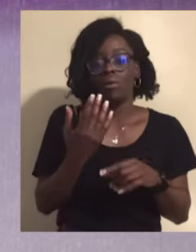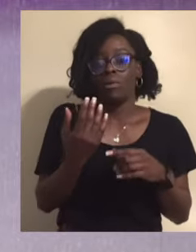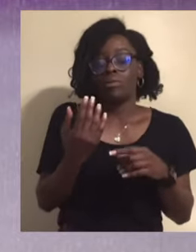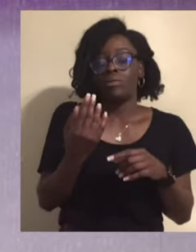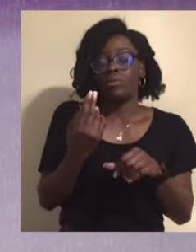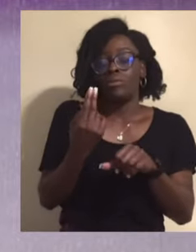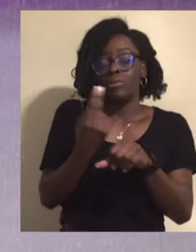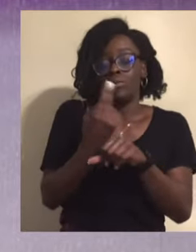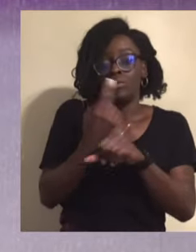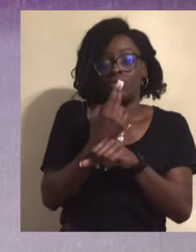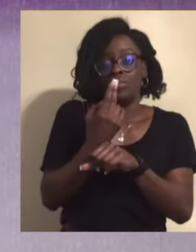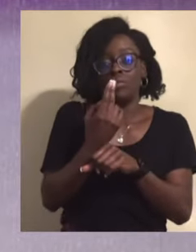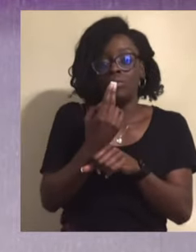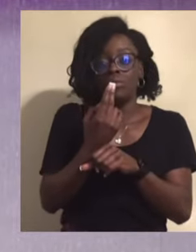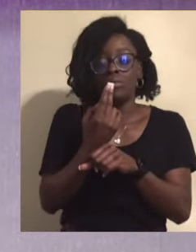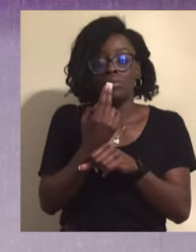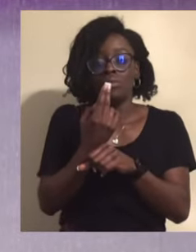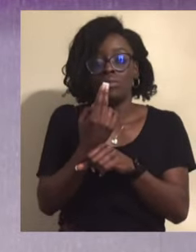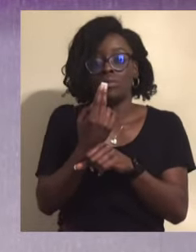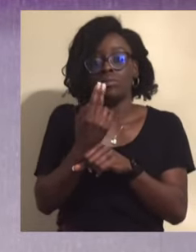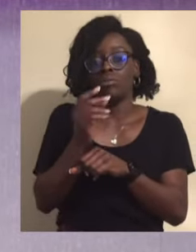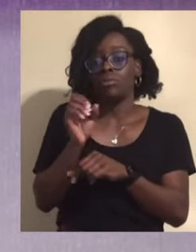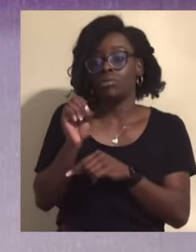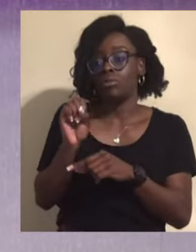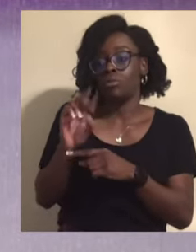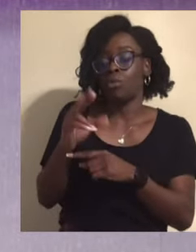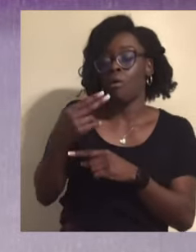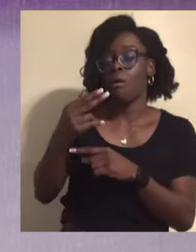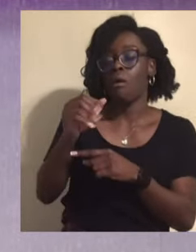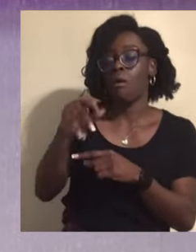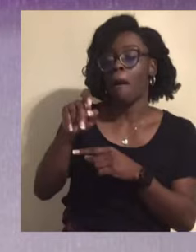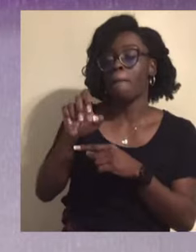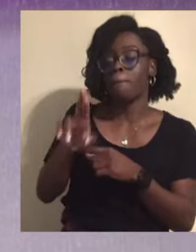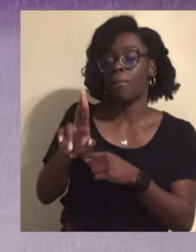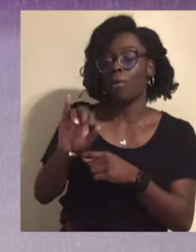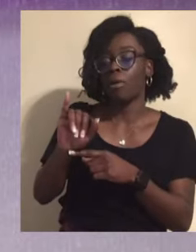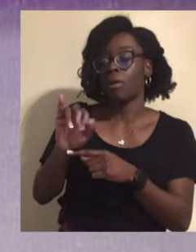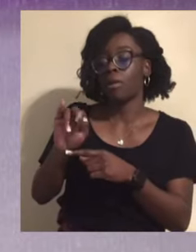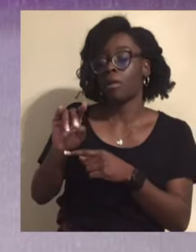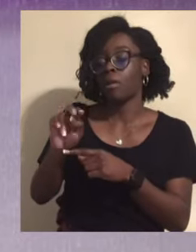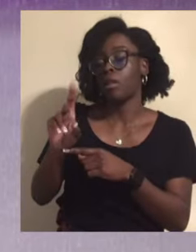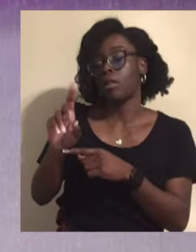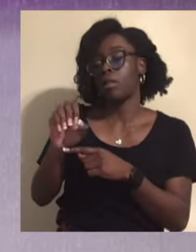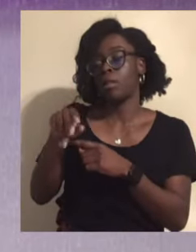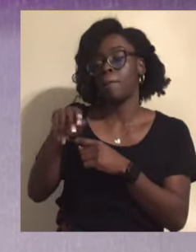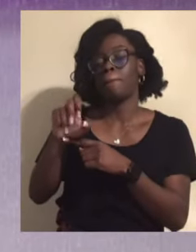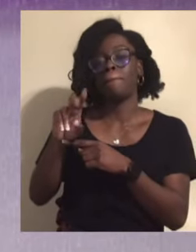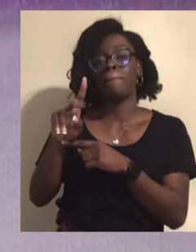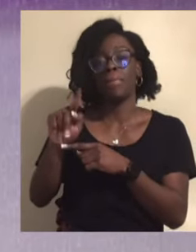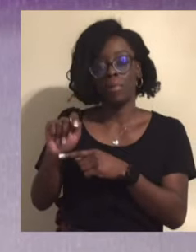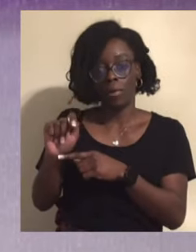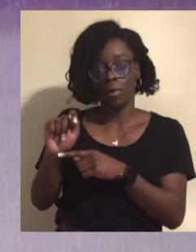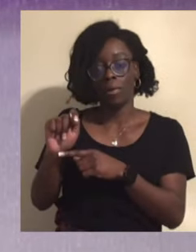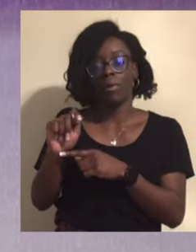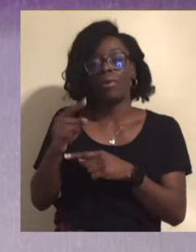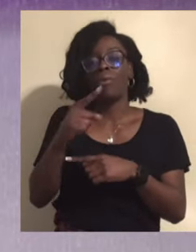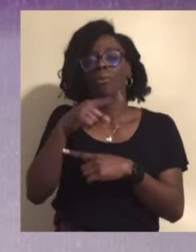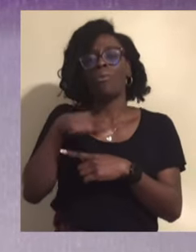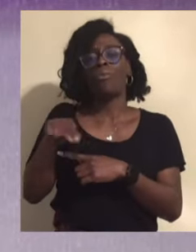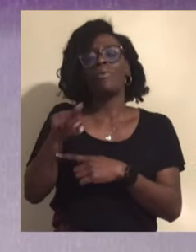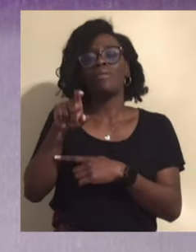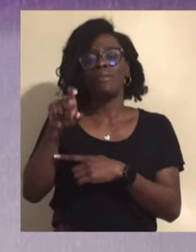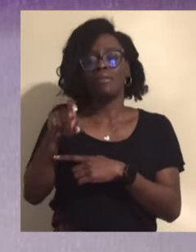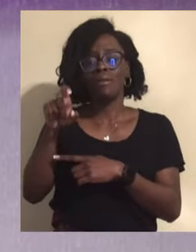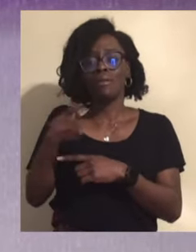hyper independence. That we have to be careful about this running around